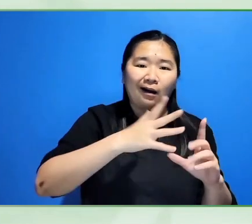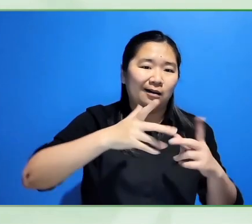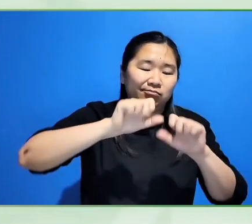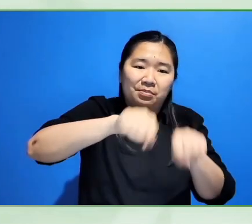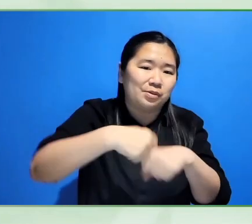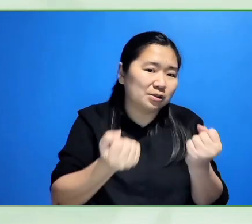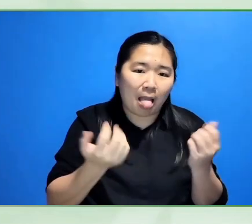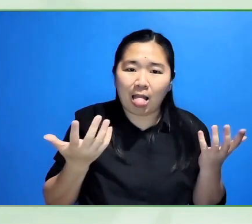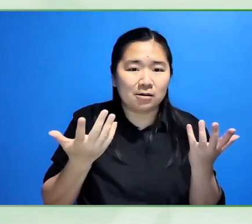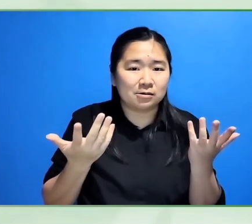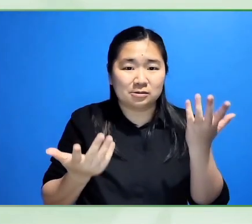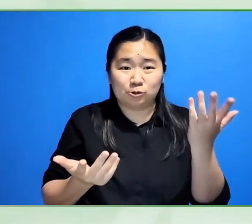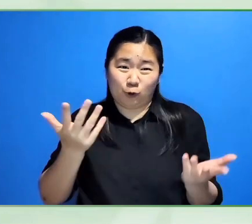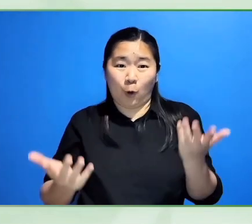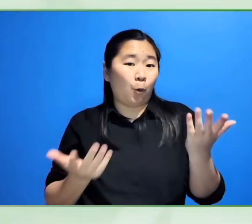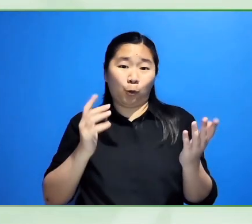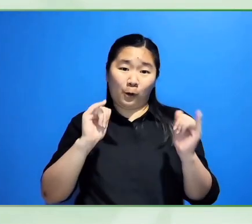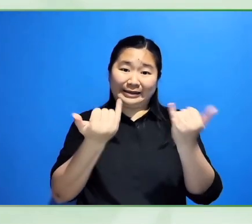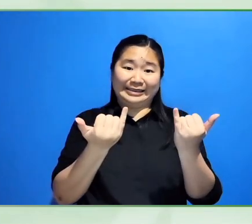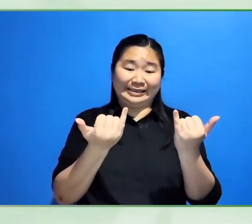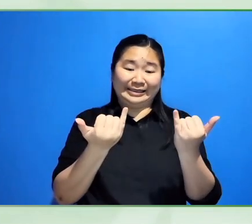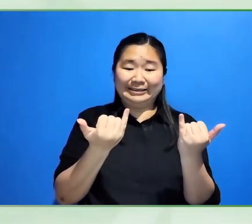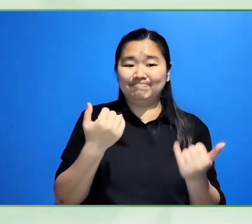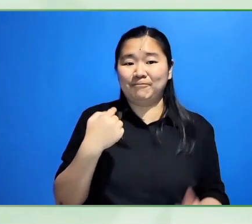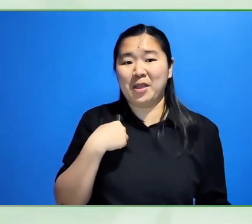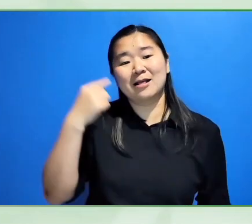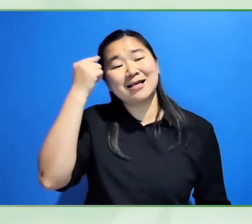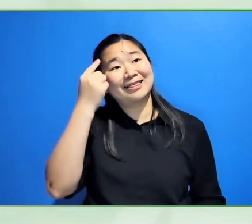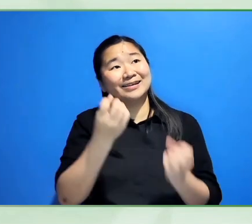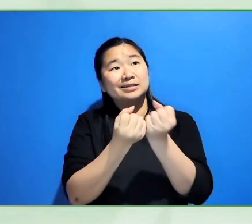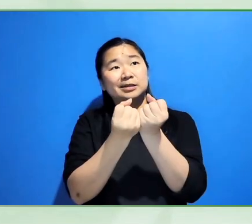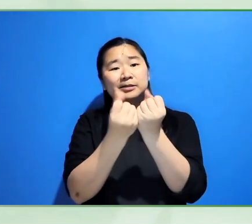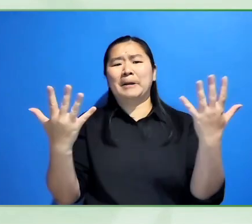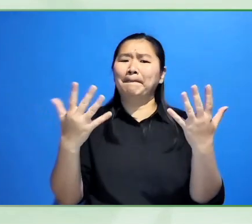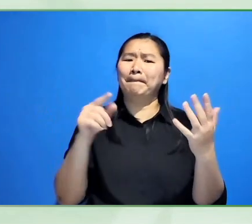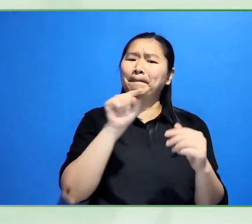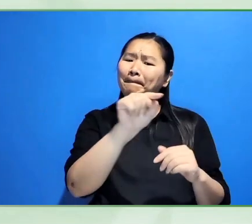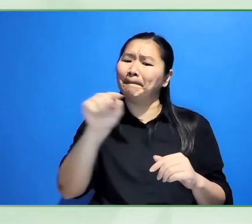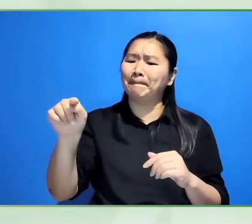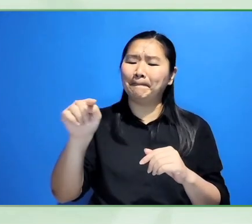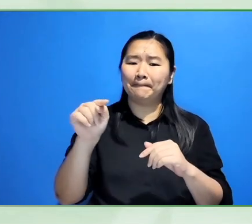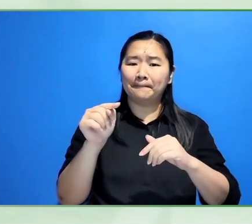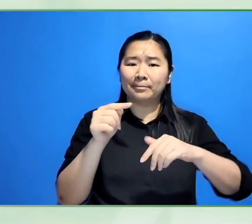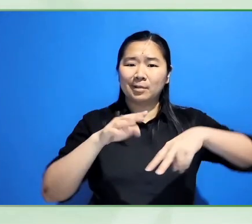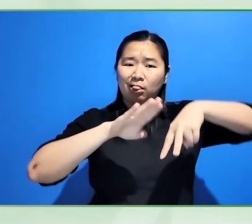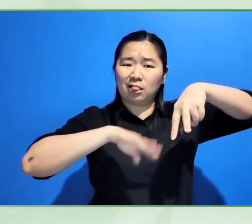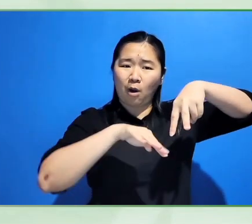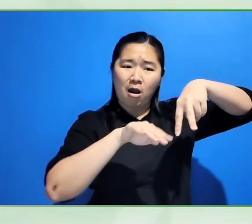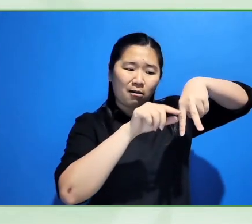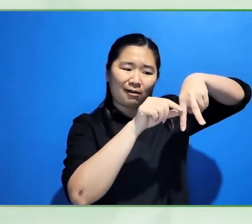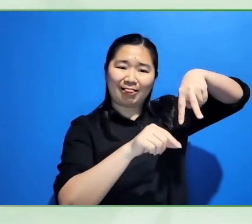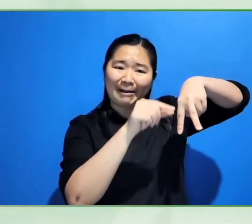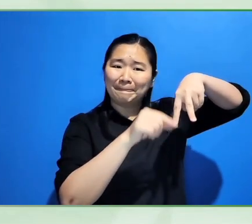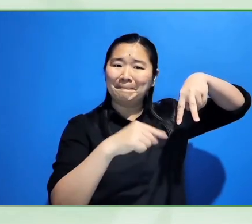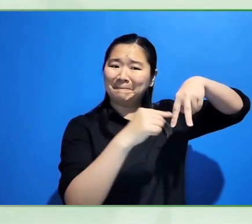on the field so they can give us the right details. But we can still, based on all of that, if we get